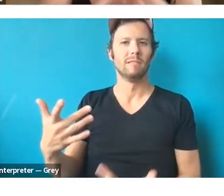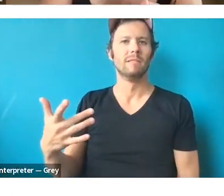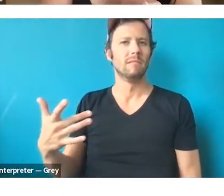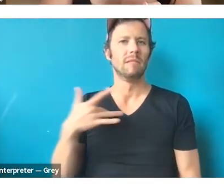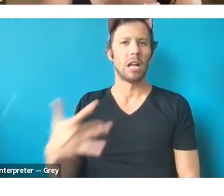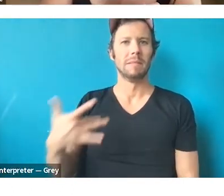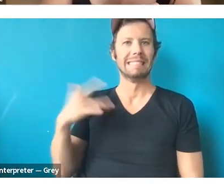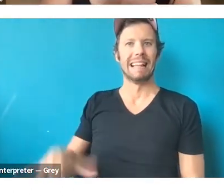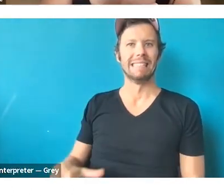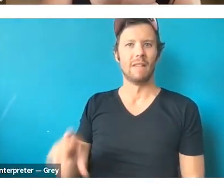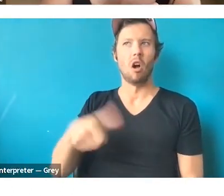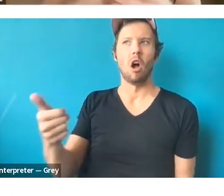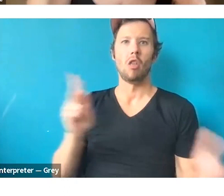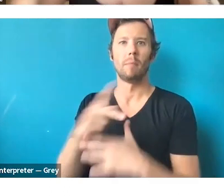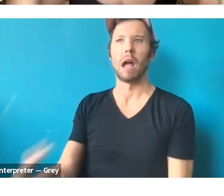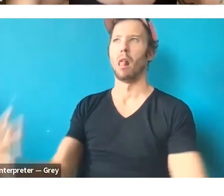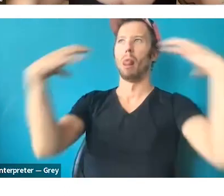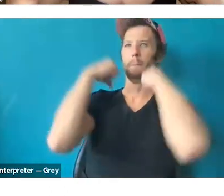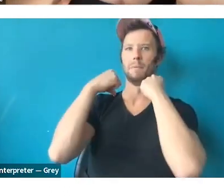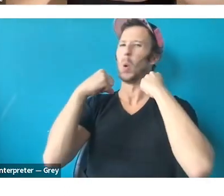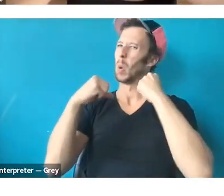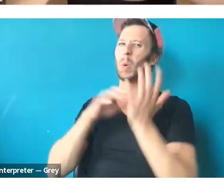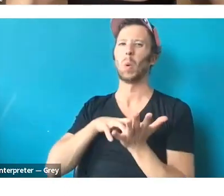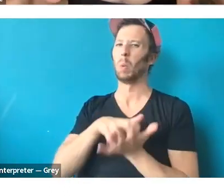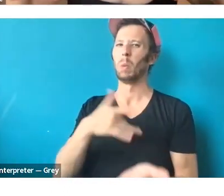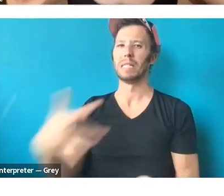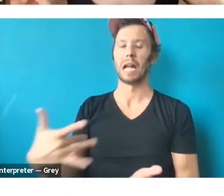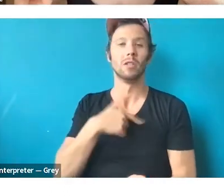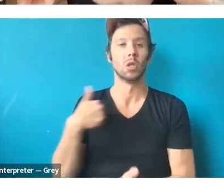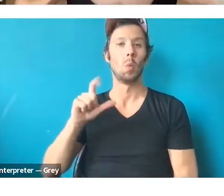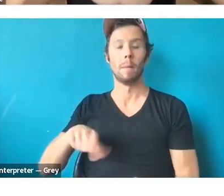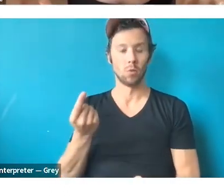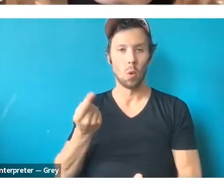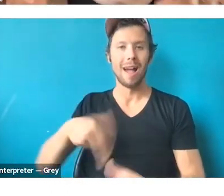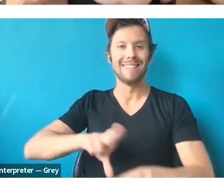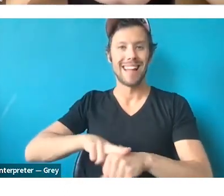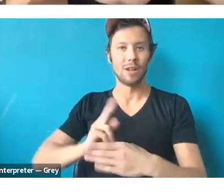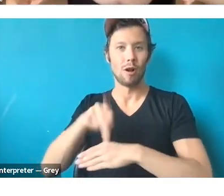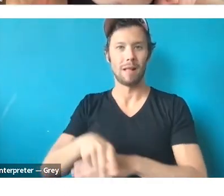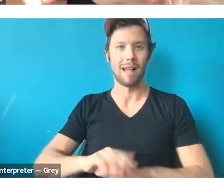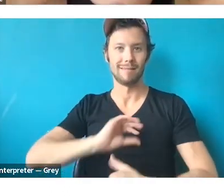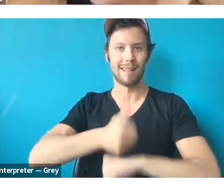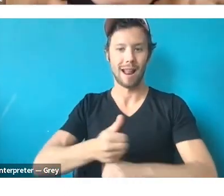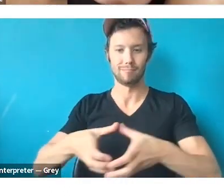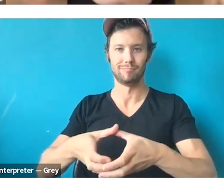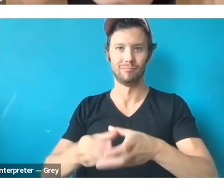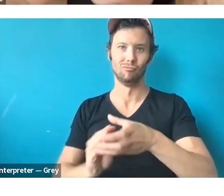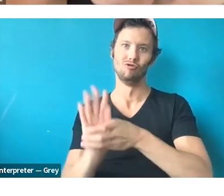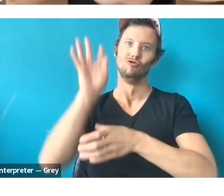these invasive chemicals and invasive species. Like each plant that is invasive, they basically leach out these